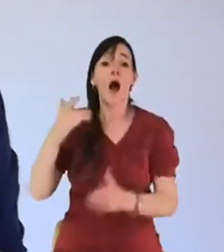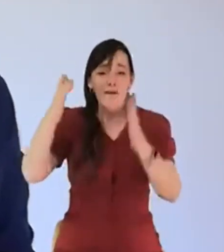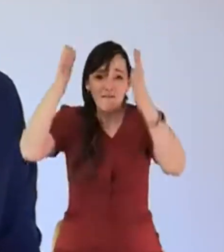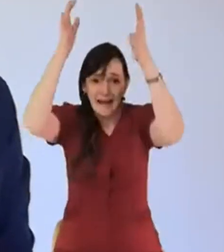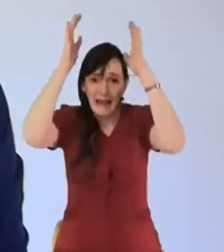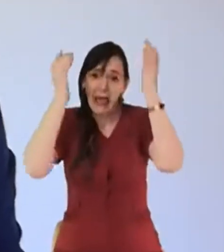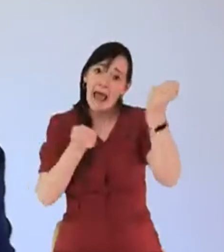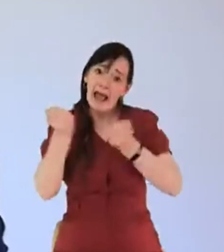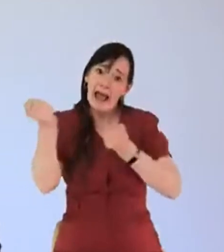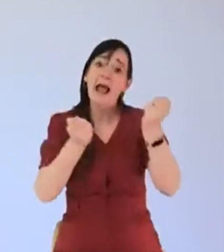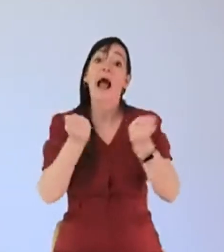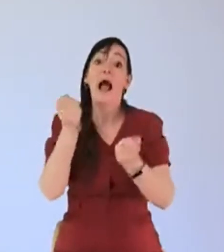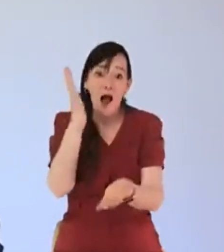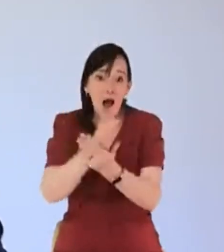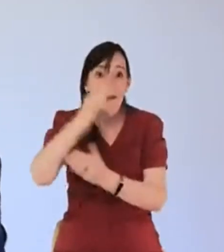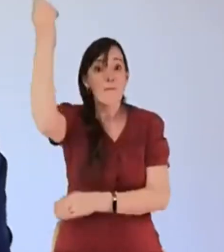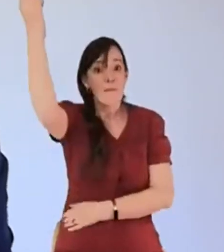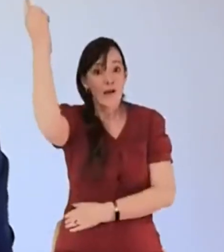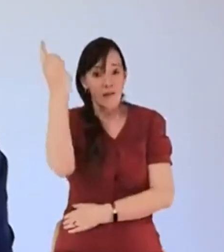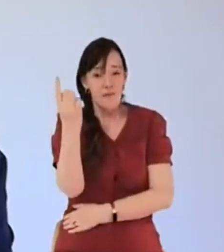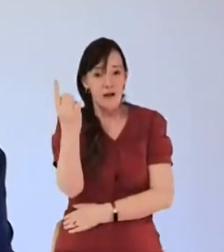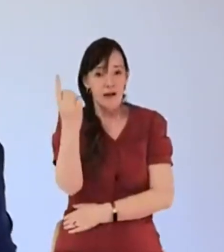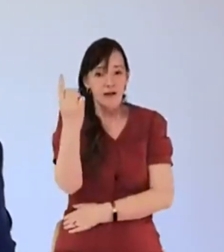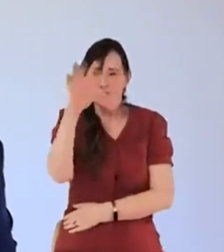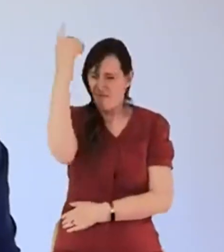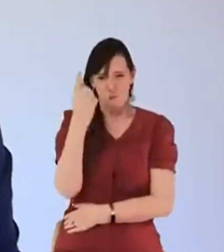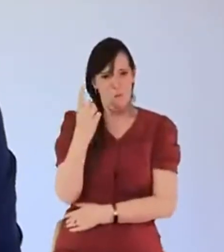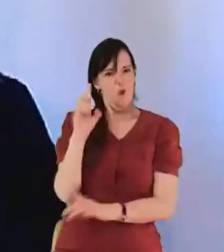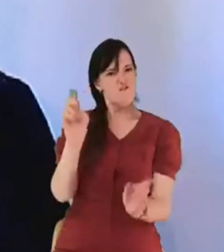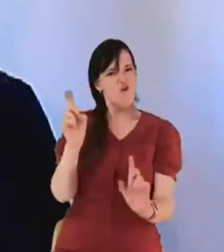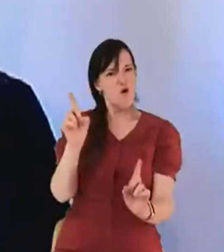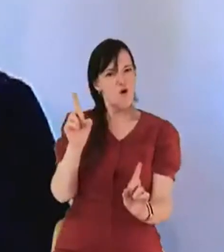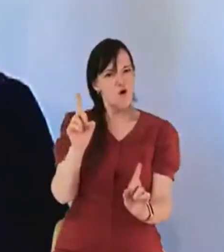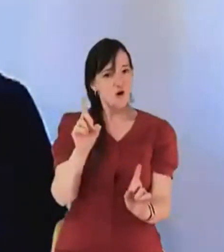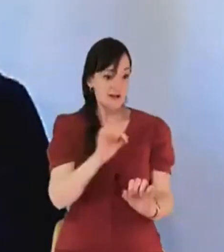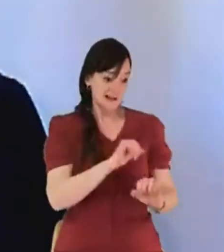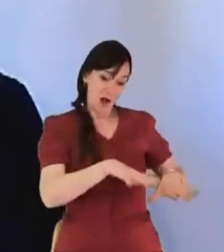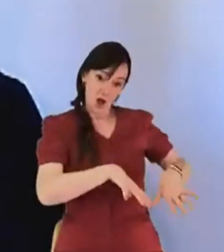And the point is He's coming back To finish What he started